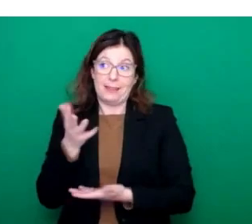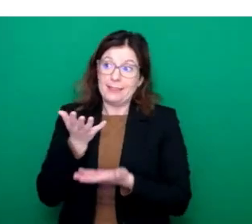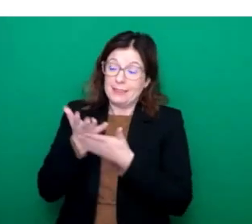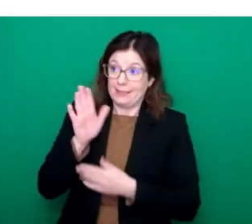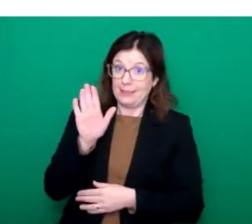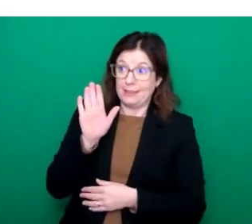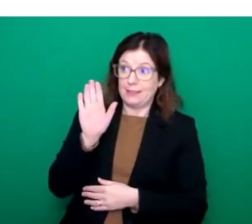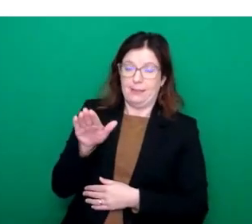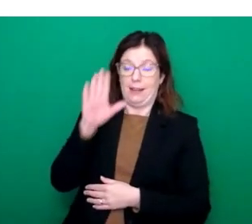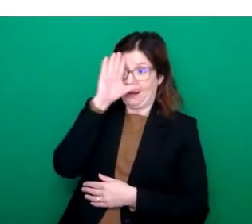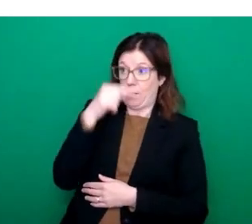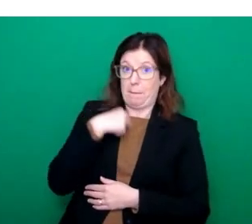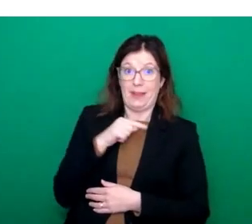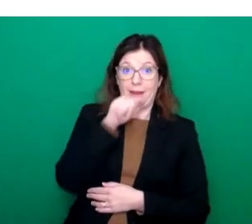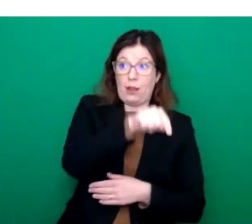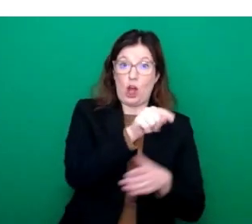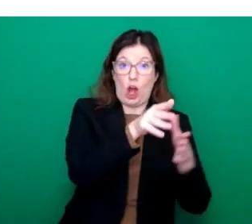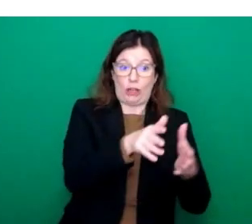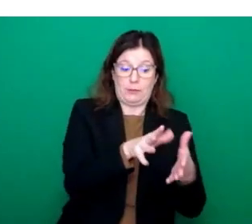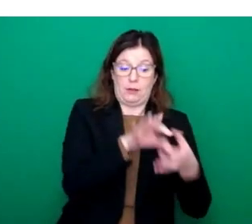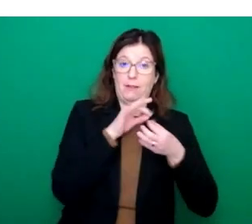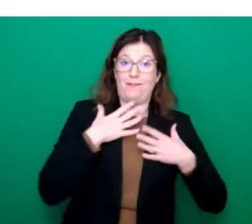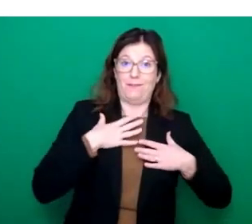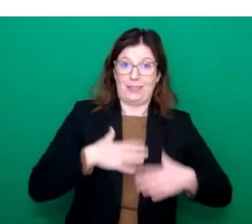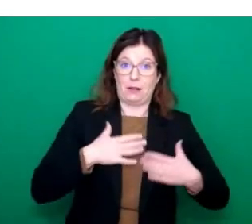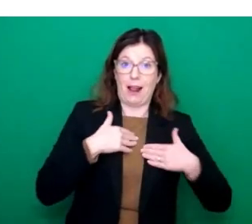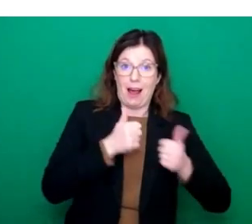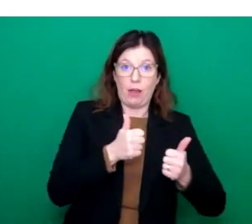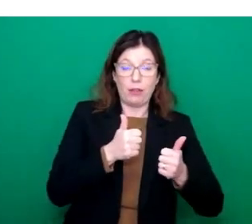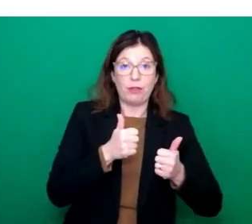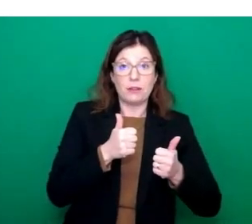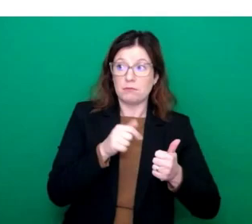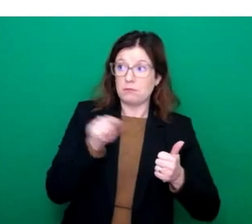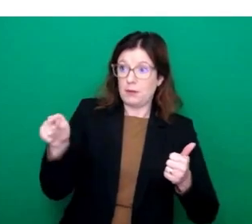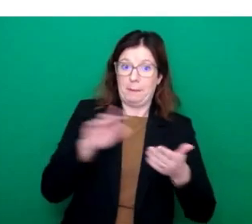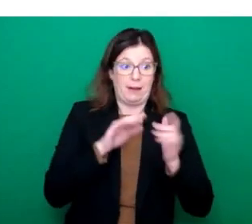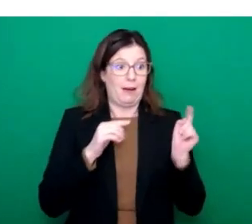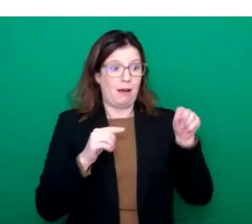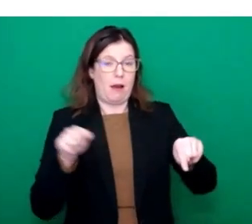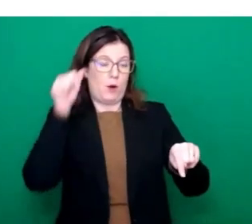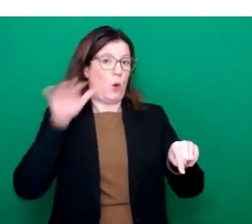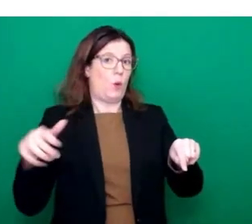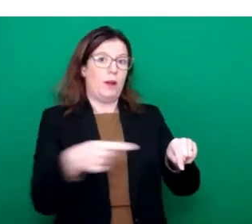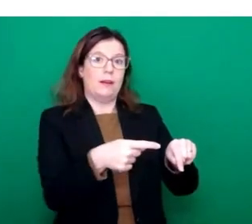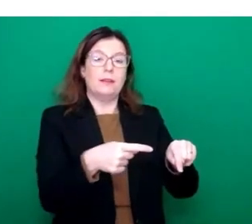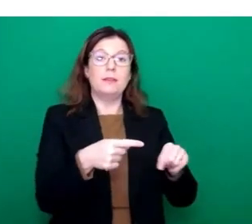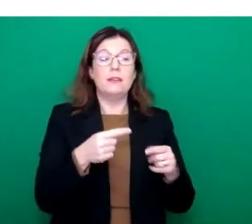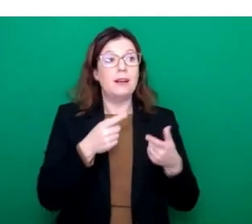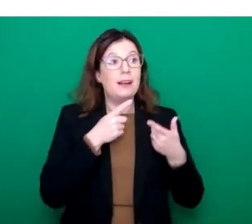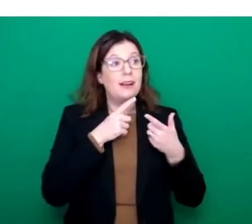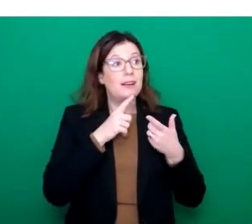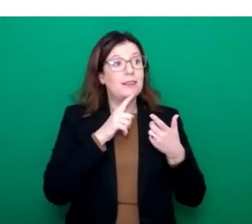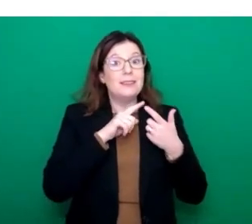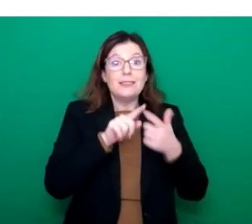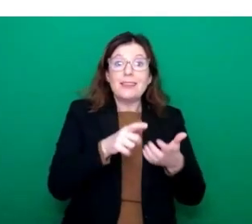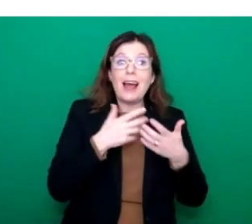as much as possible. The Staying Well plan was and remains a very good idea.